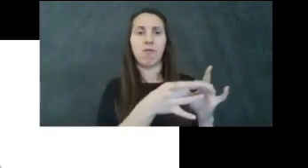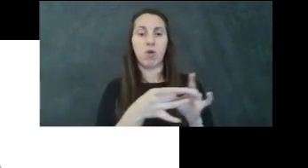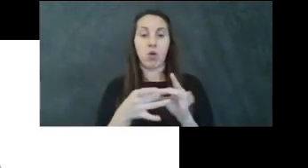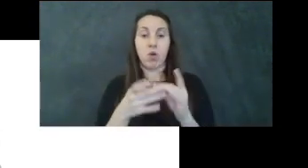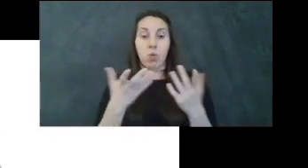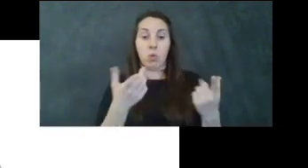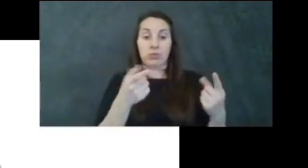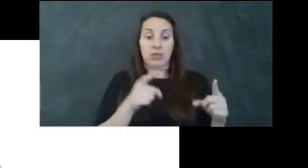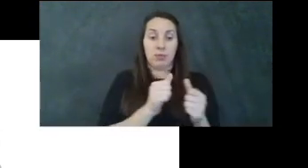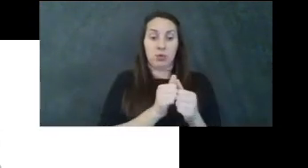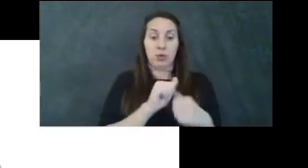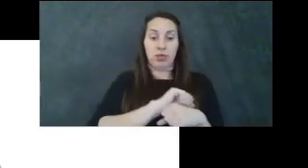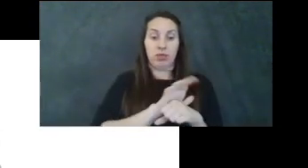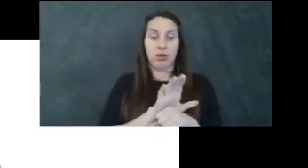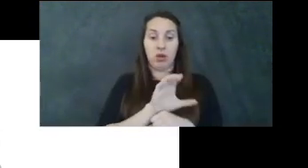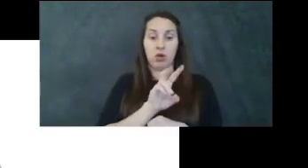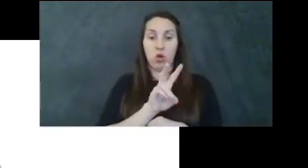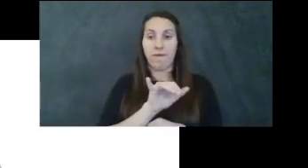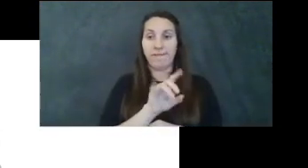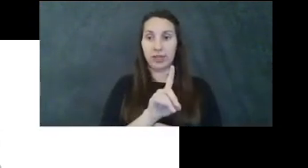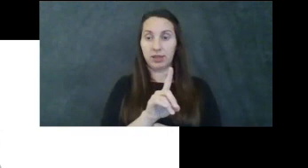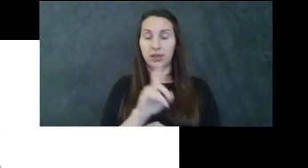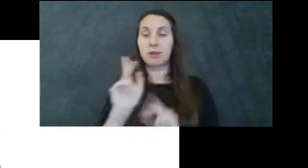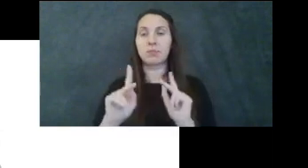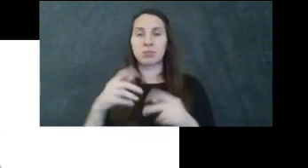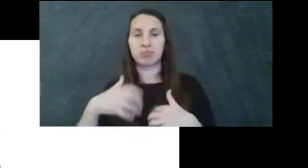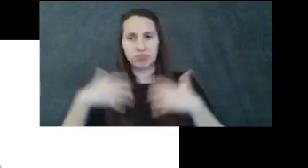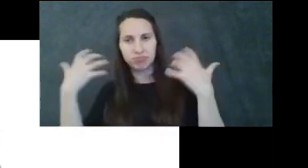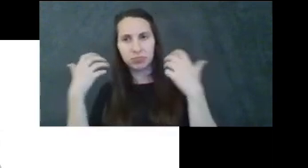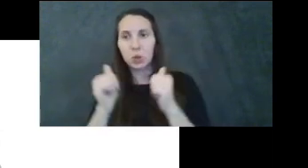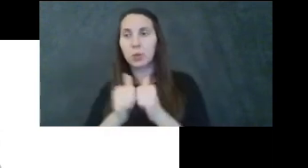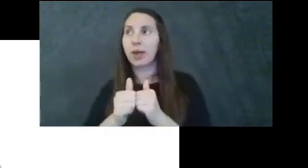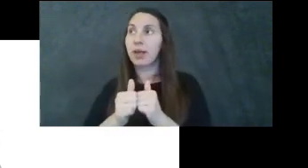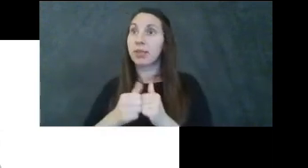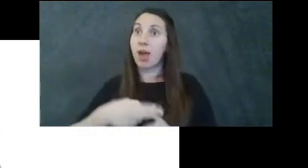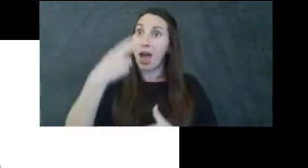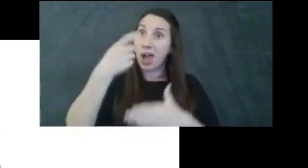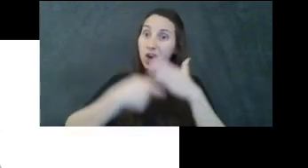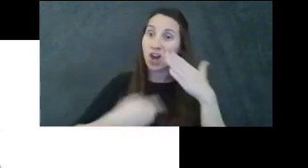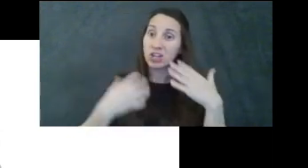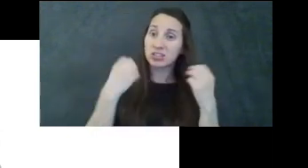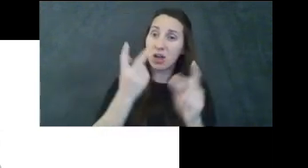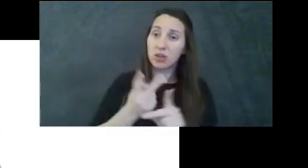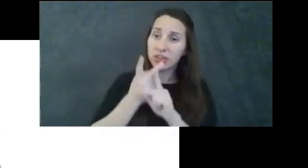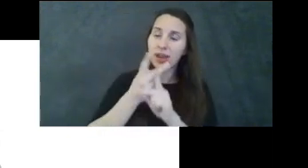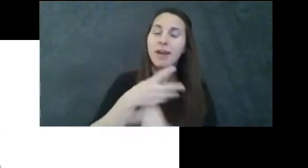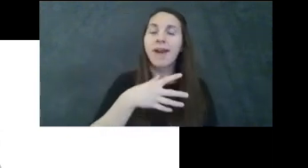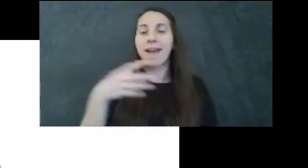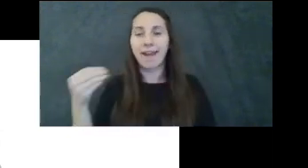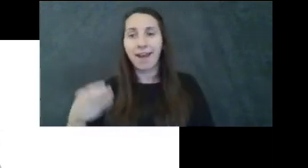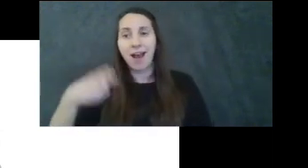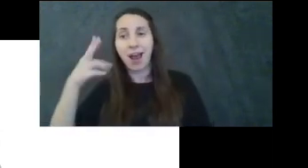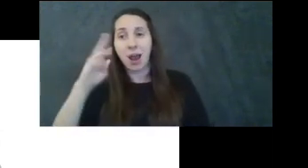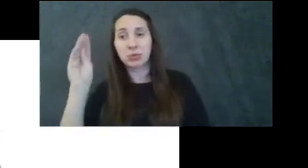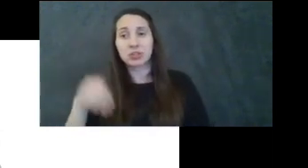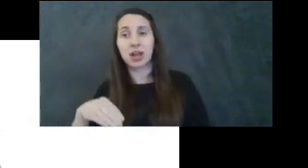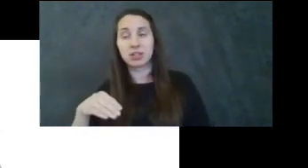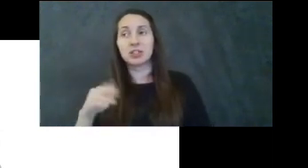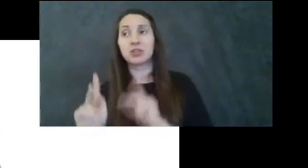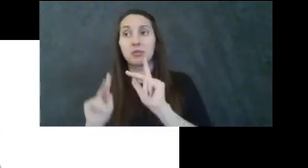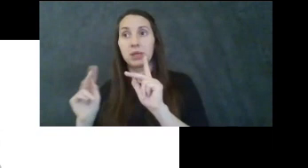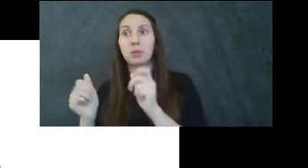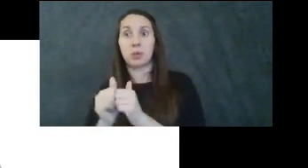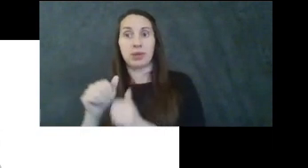COVID, people's anger with the high healthcare costs, and the high percentage of people that were dealing with disabilities. And those people